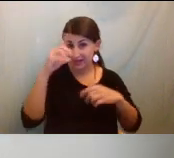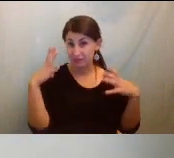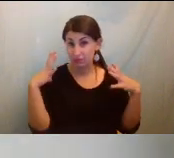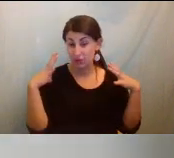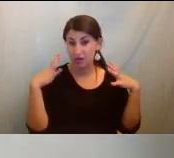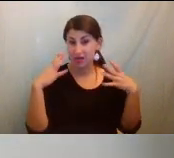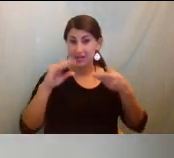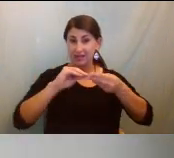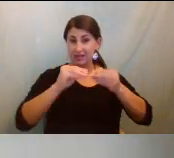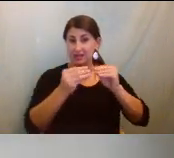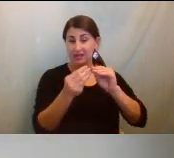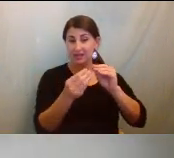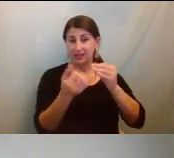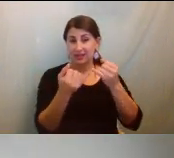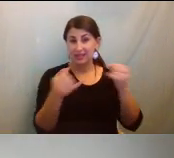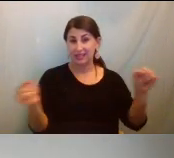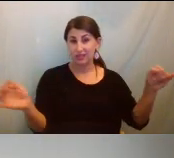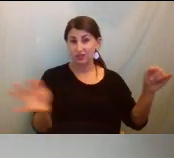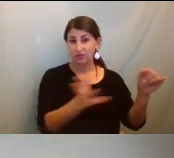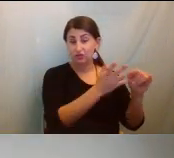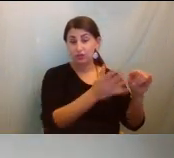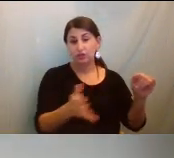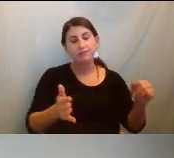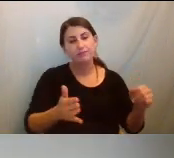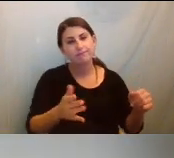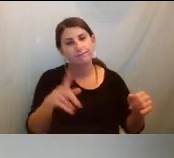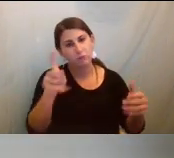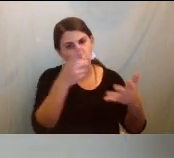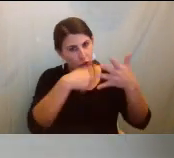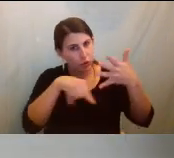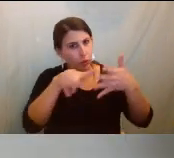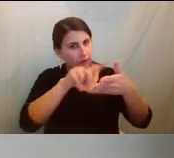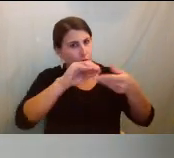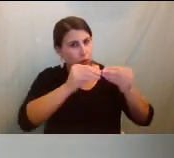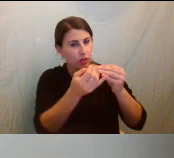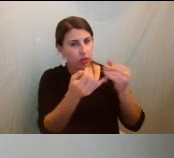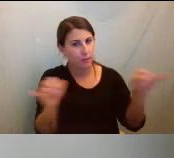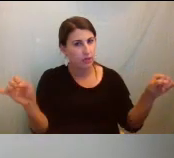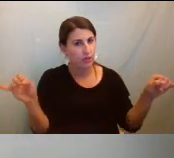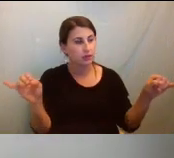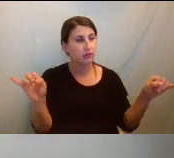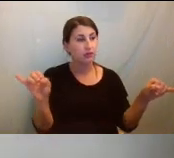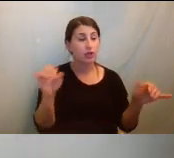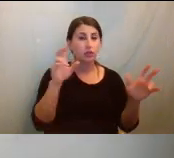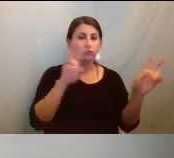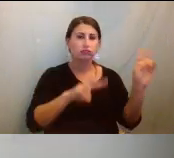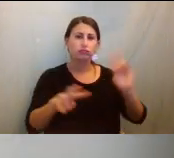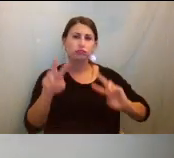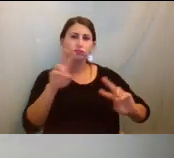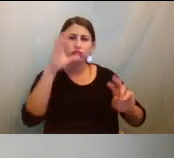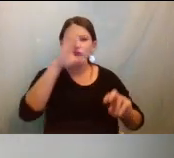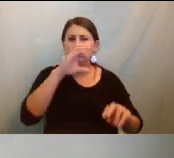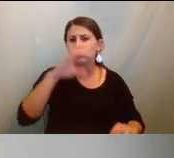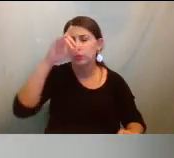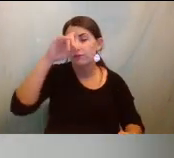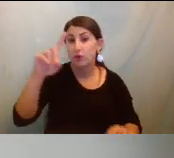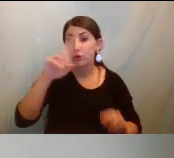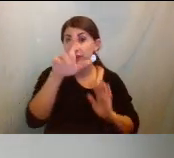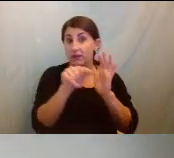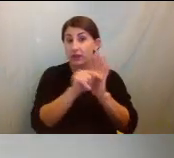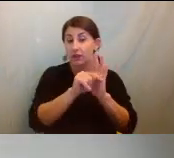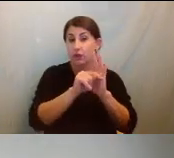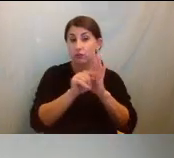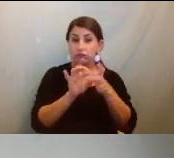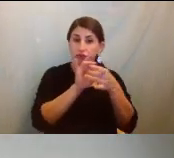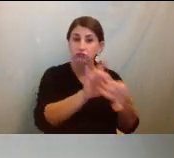the integers, you should review your integers and look for the video of integers